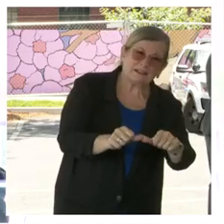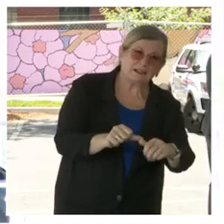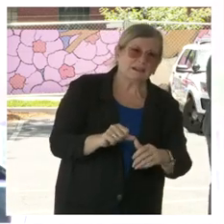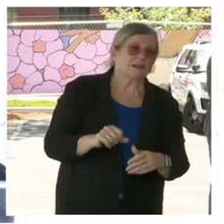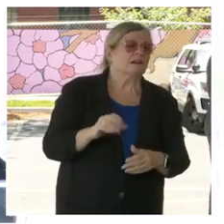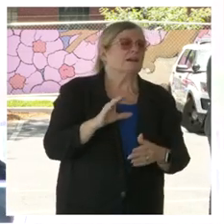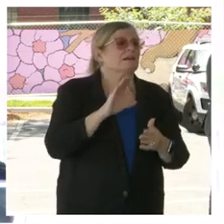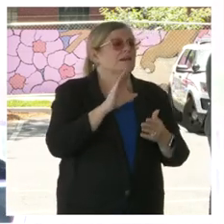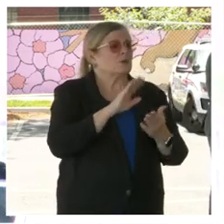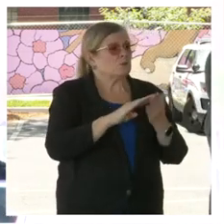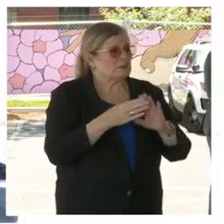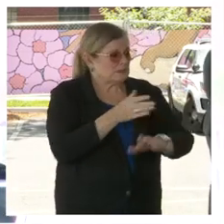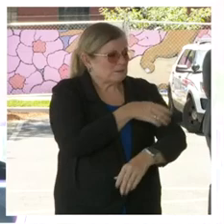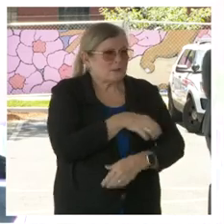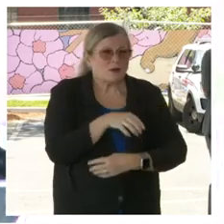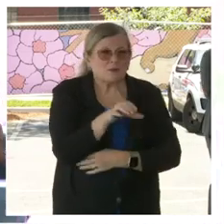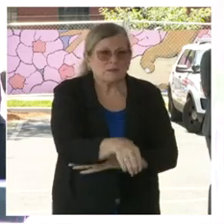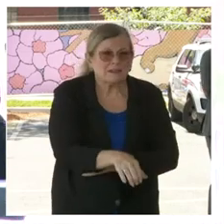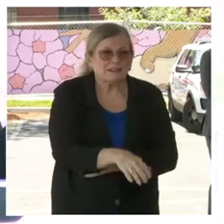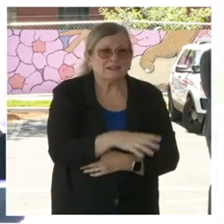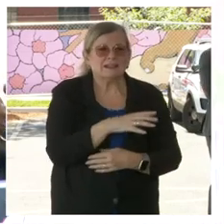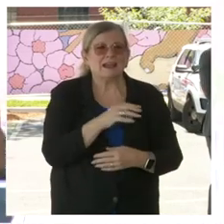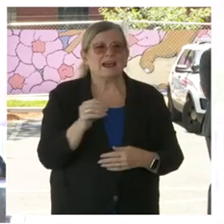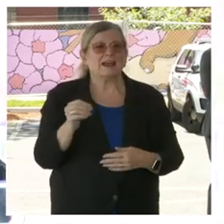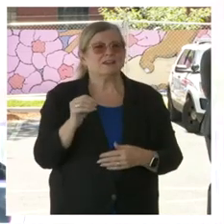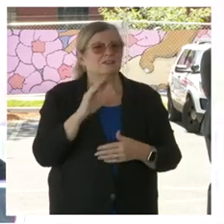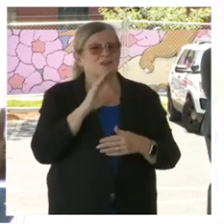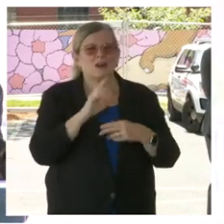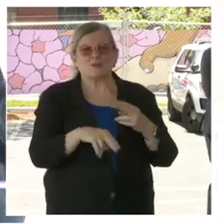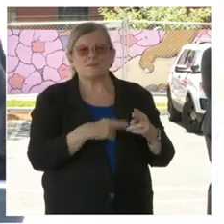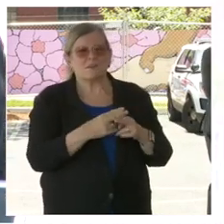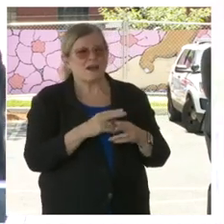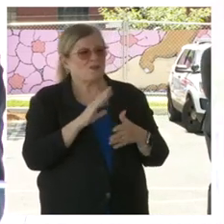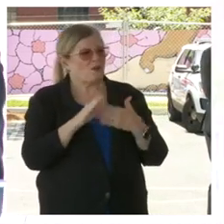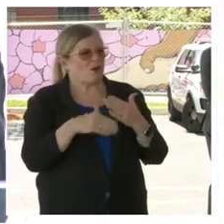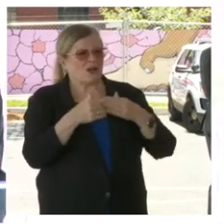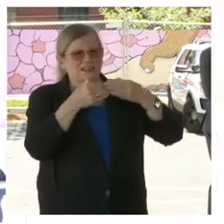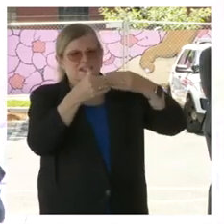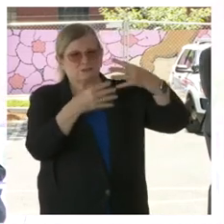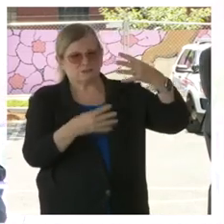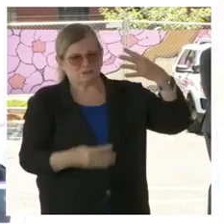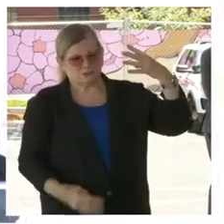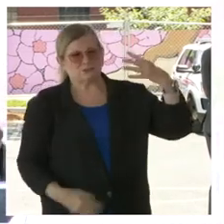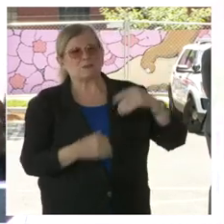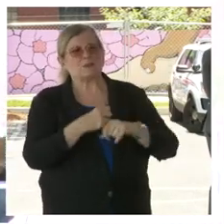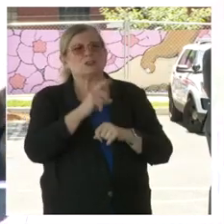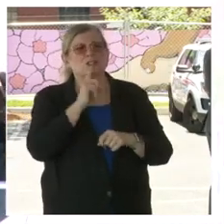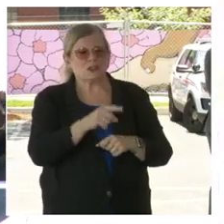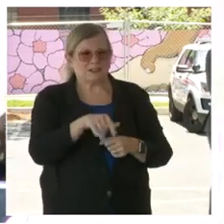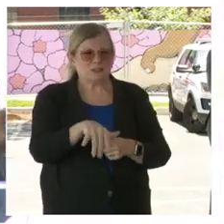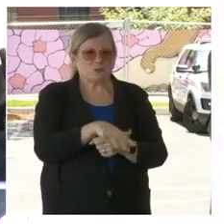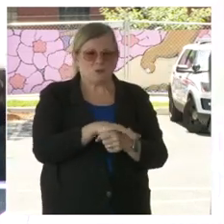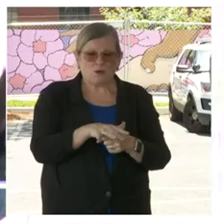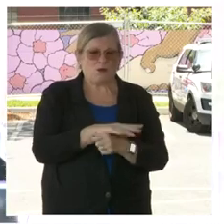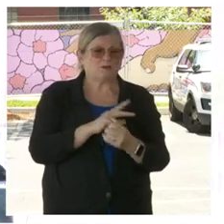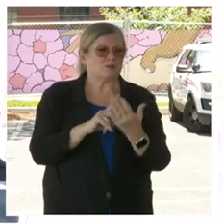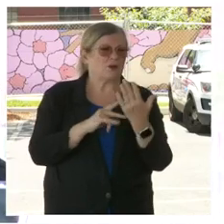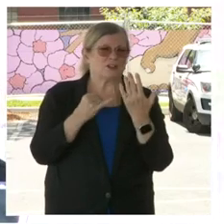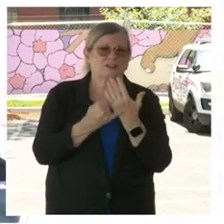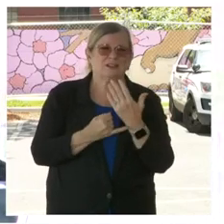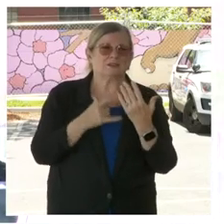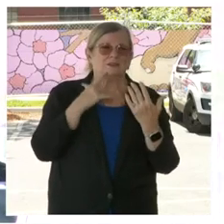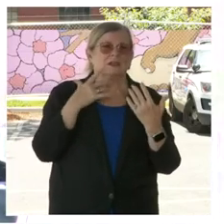about wellness and health, we're talking about making, in a sense, what this project, which is really an